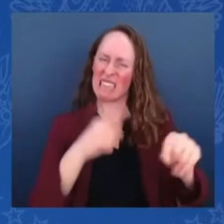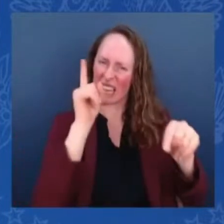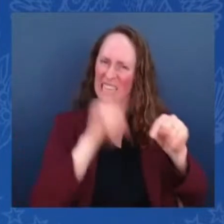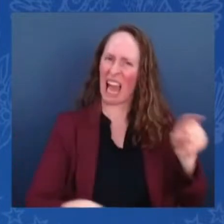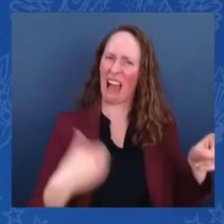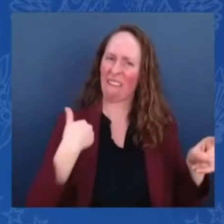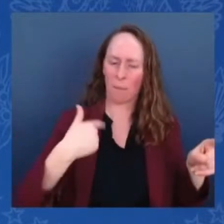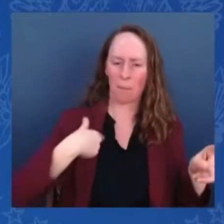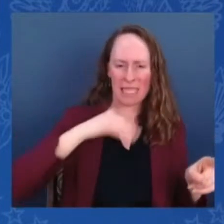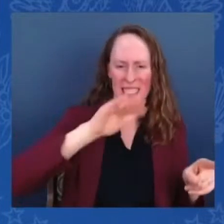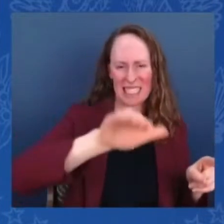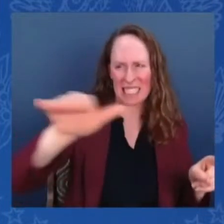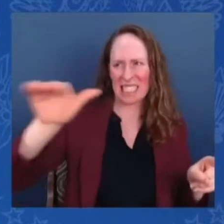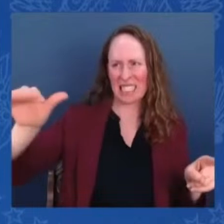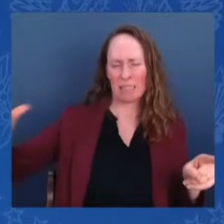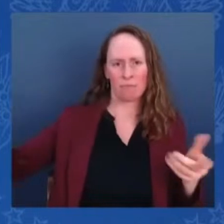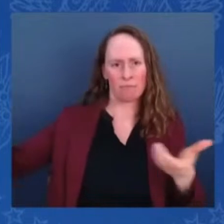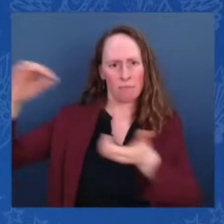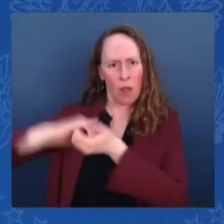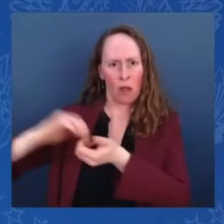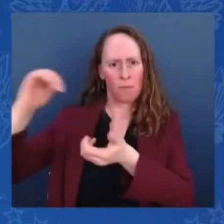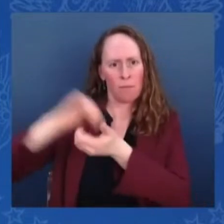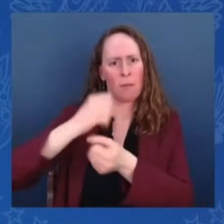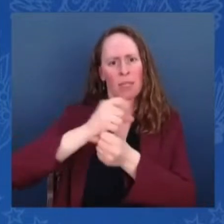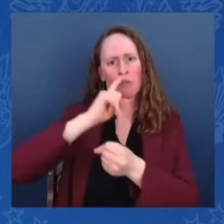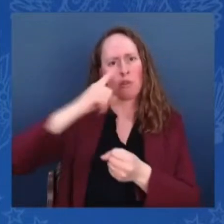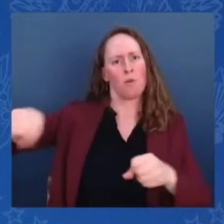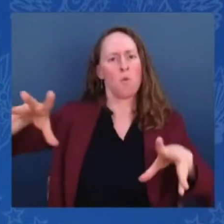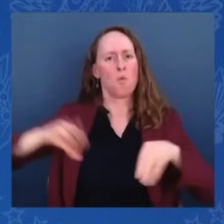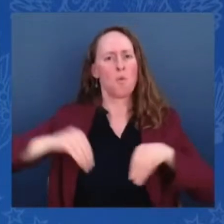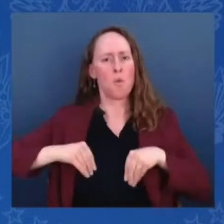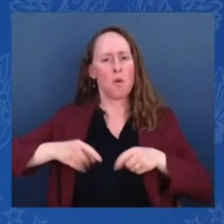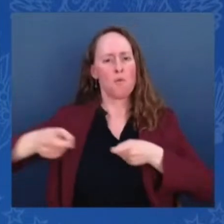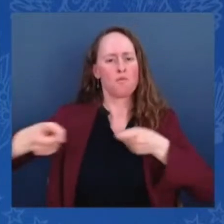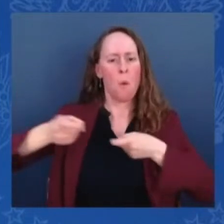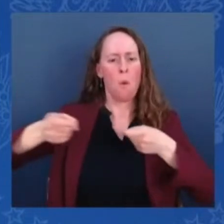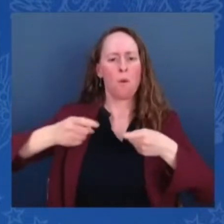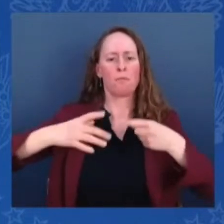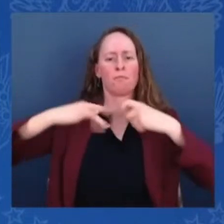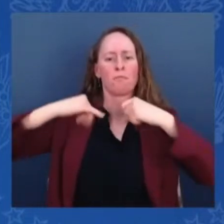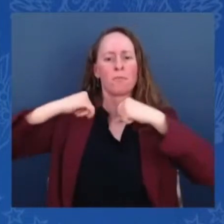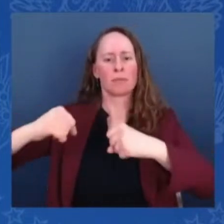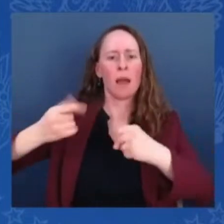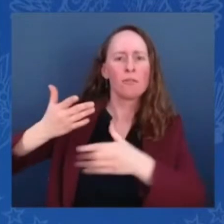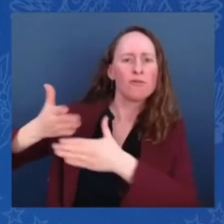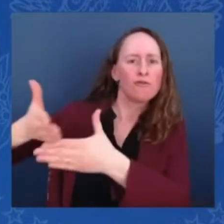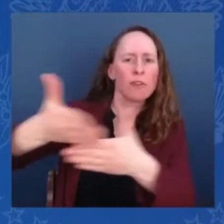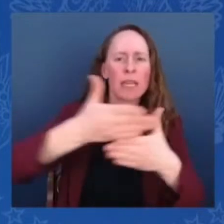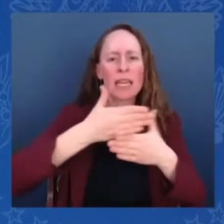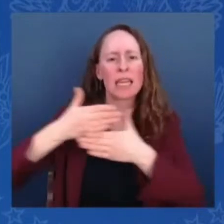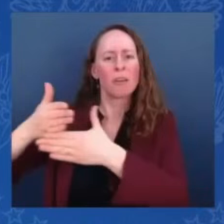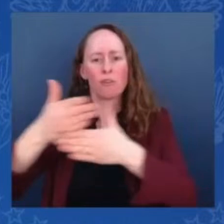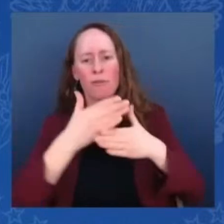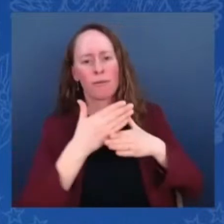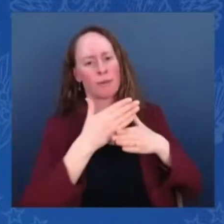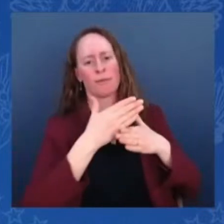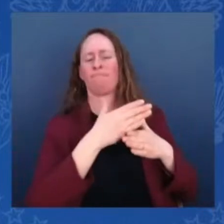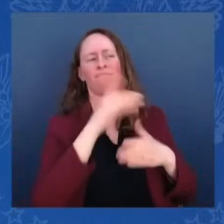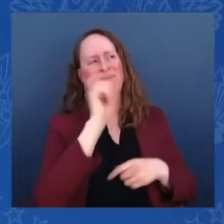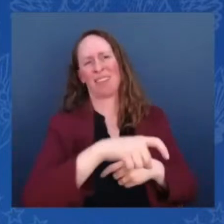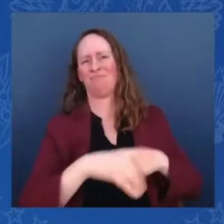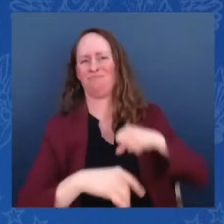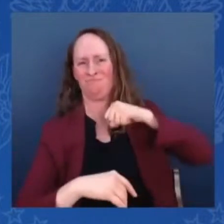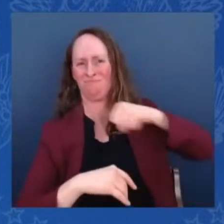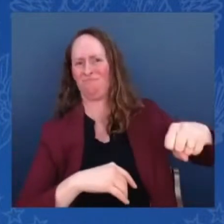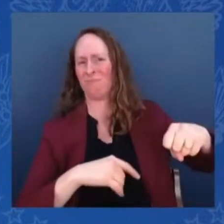more convergence among our allies on a shared approach to China than ever existed, and showing that